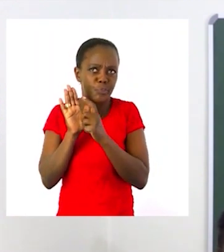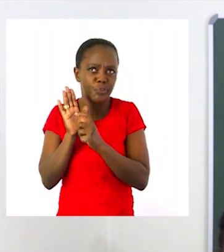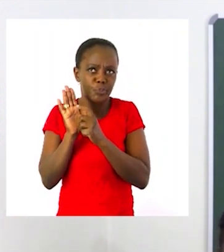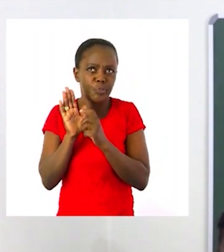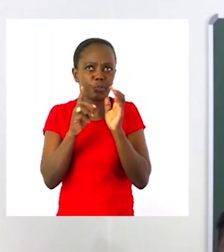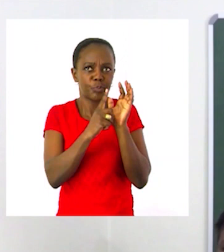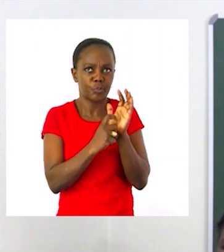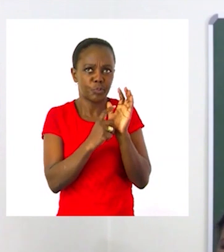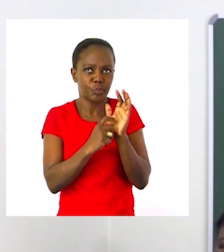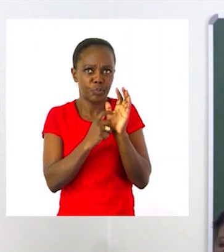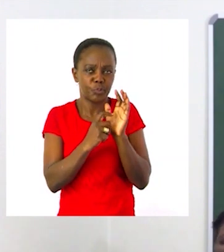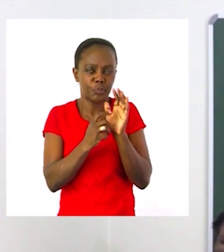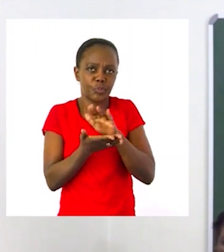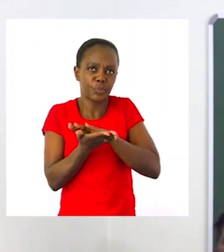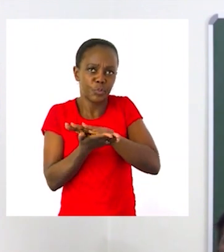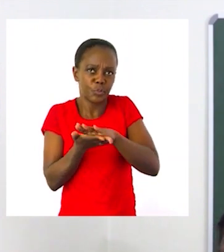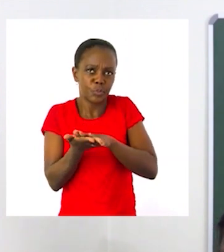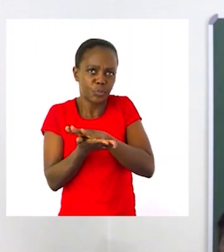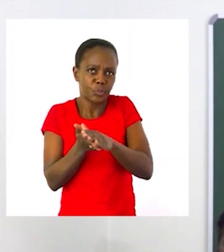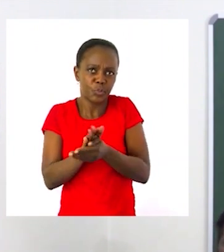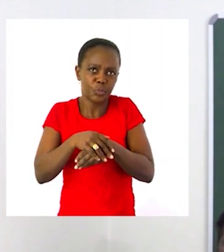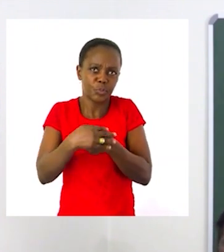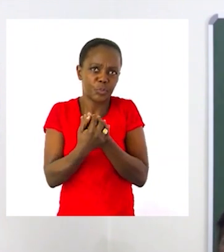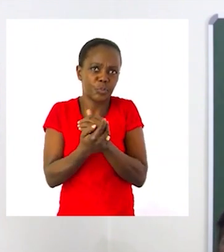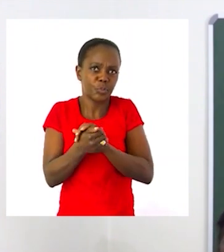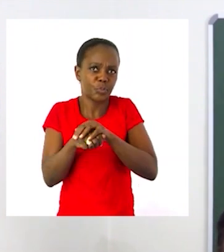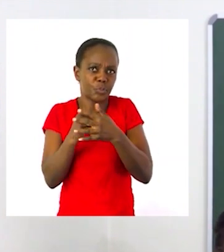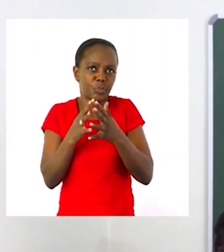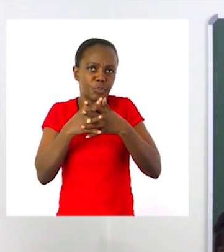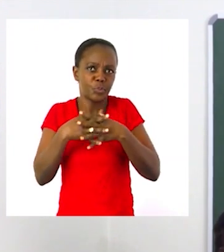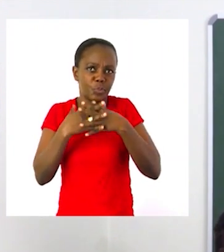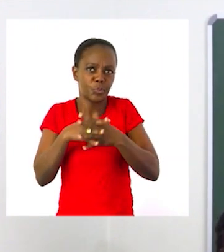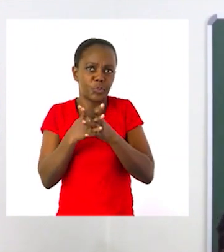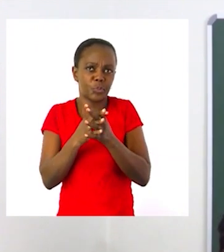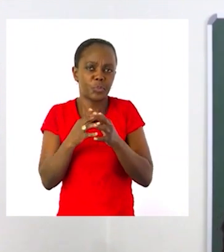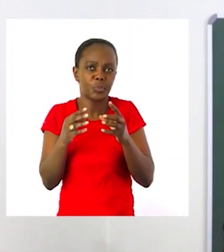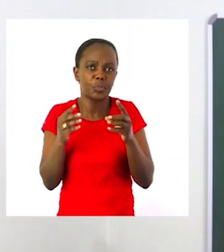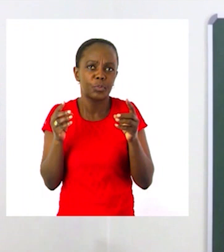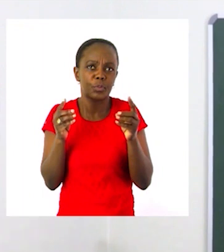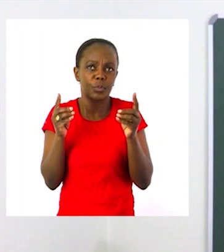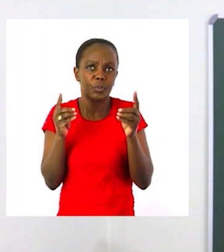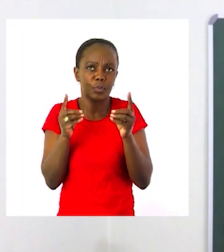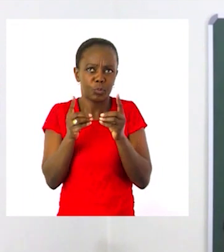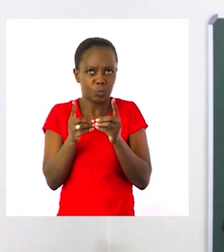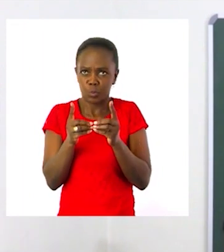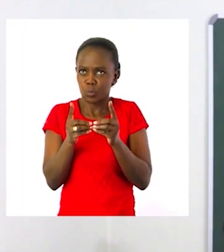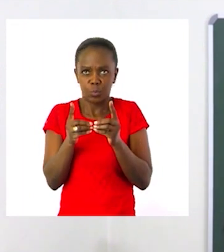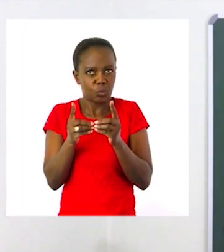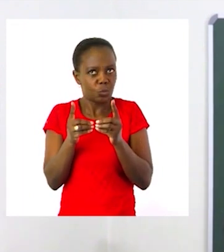Let us sanitize. Rub our hands. Spread your arms out.